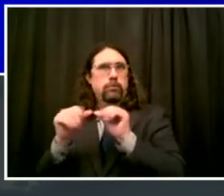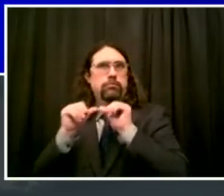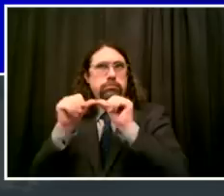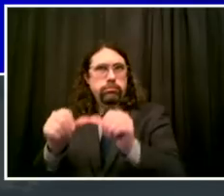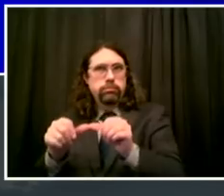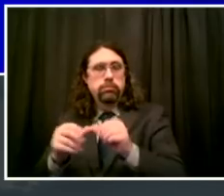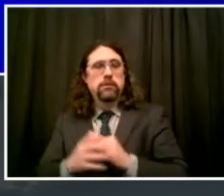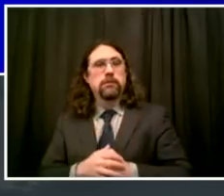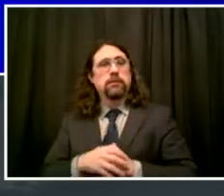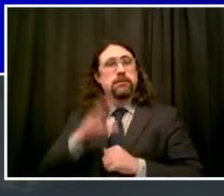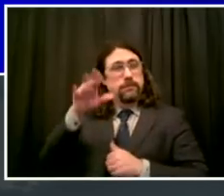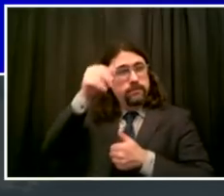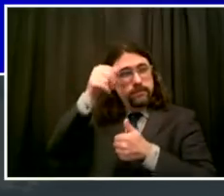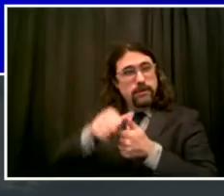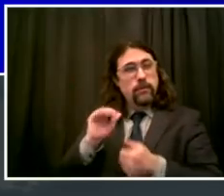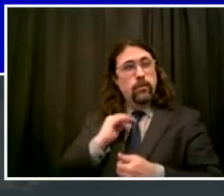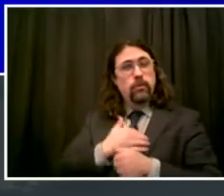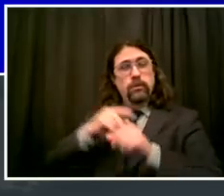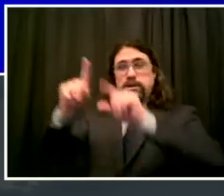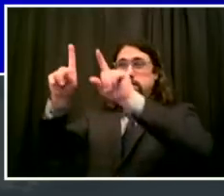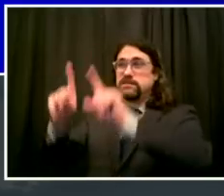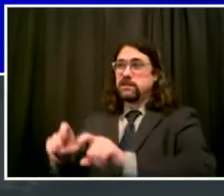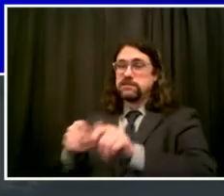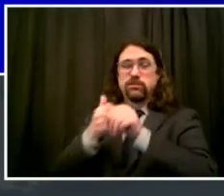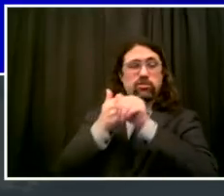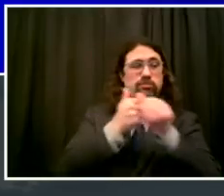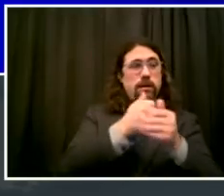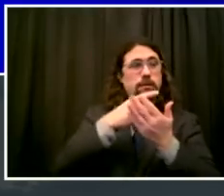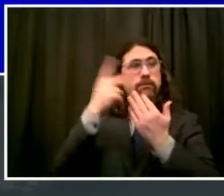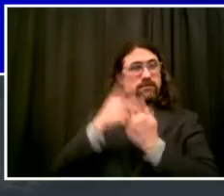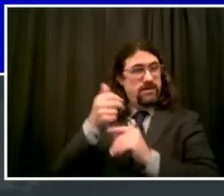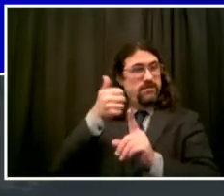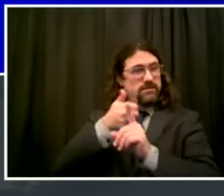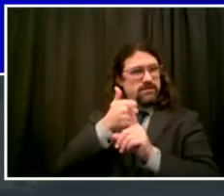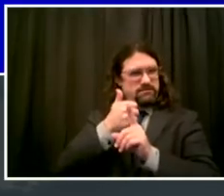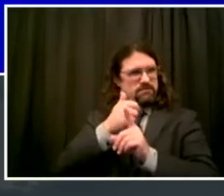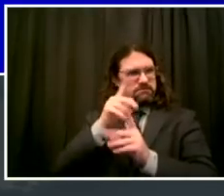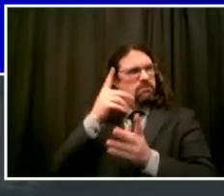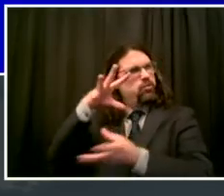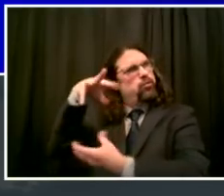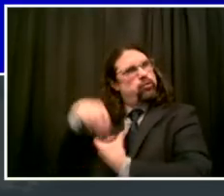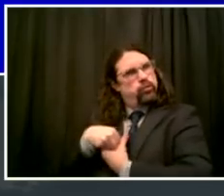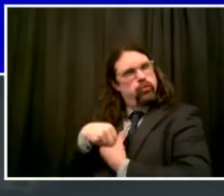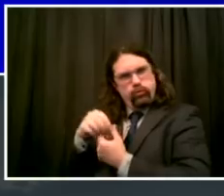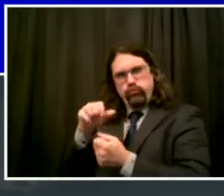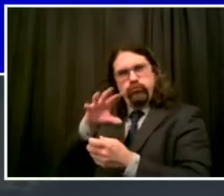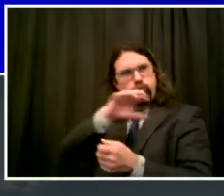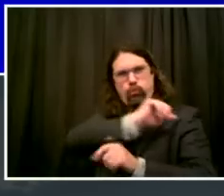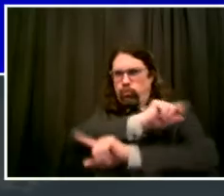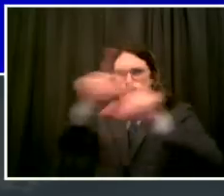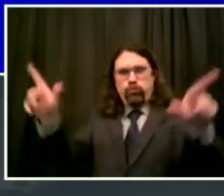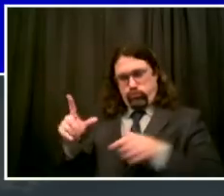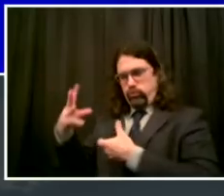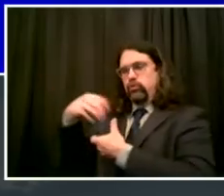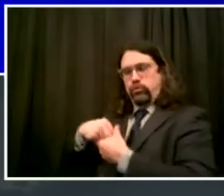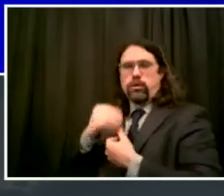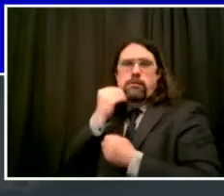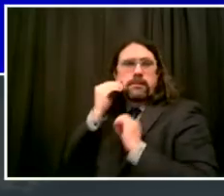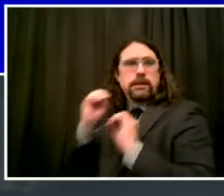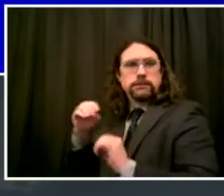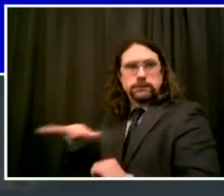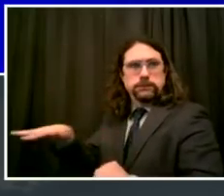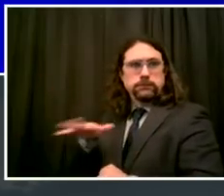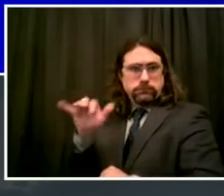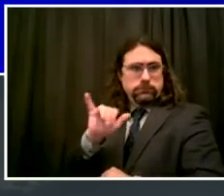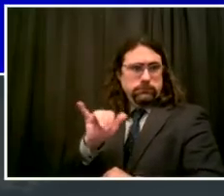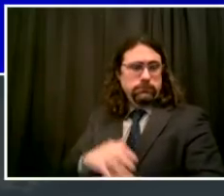second update I want to give, and this is something we've been talking about over the last few days, is what's happening with homeless folks who have been in the subways.